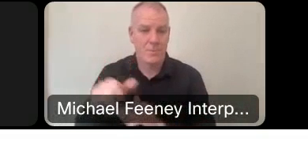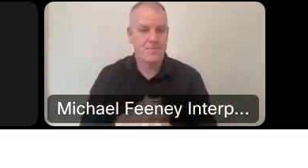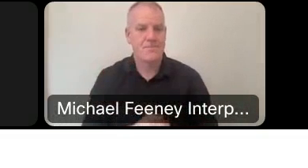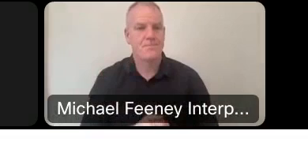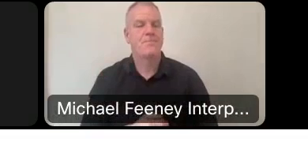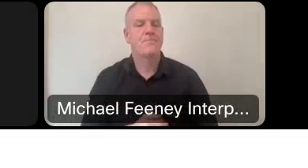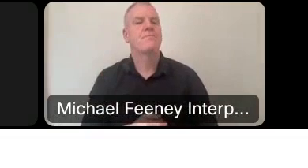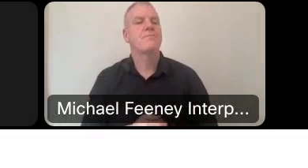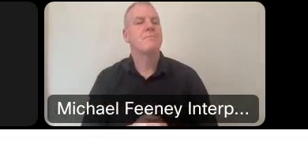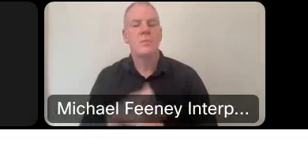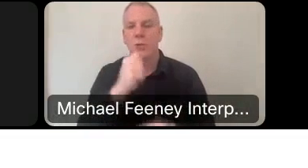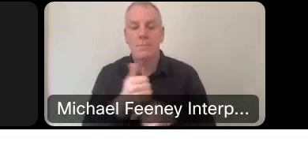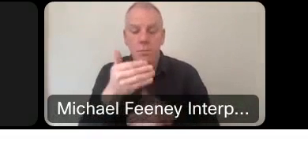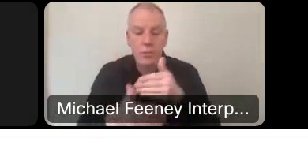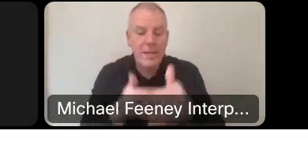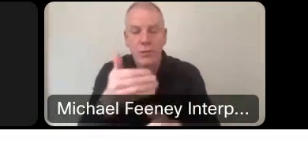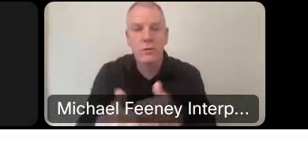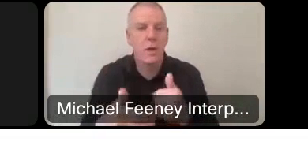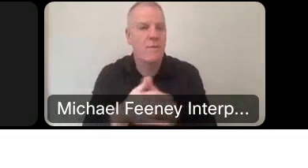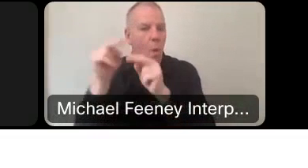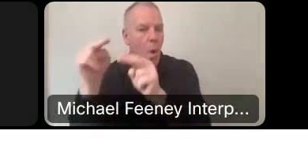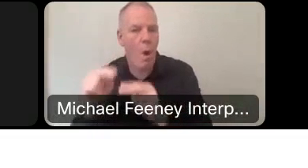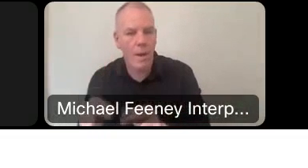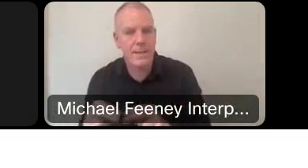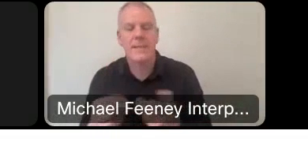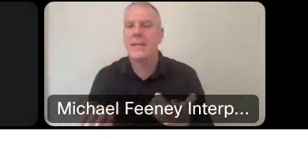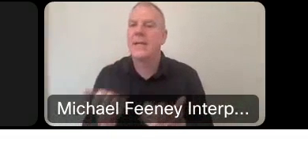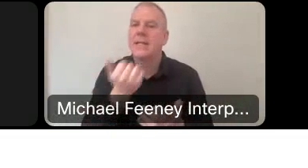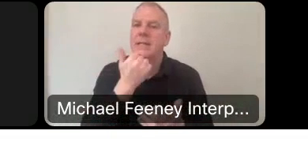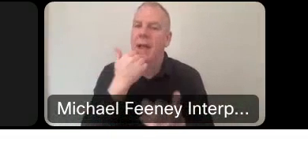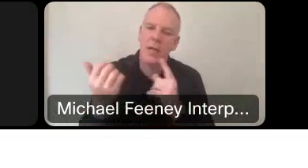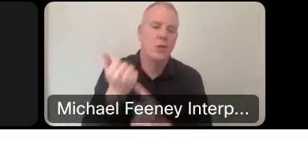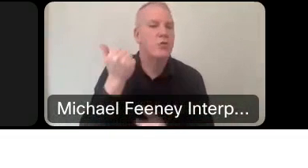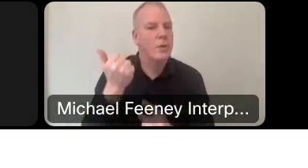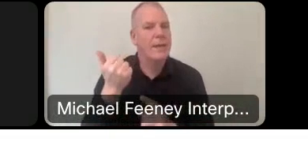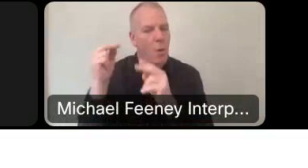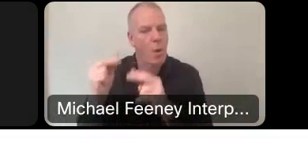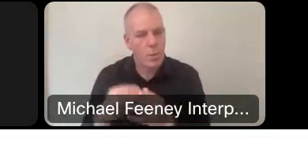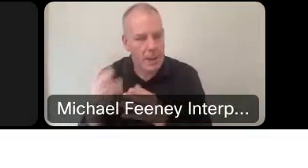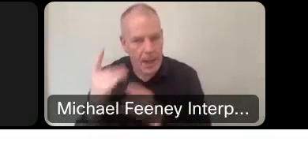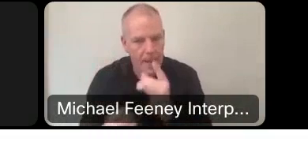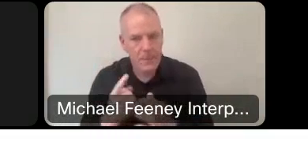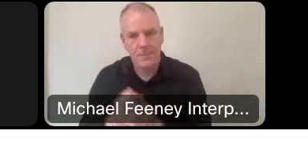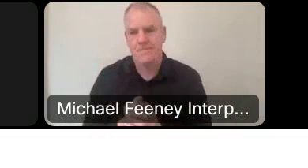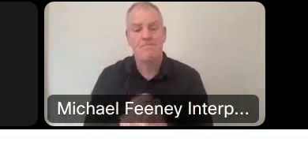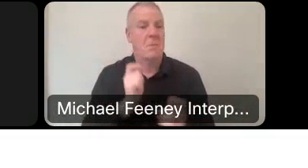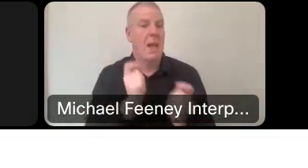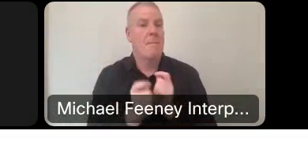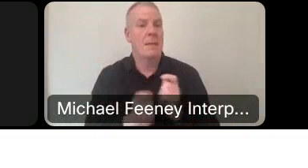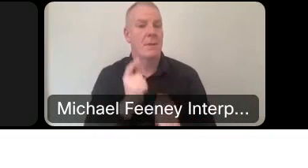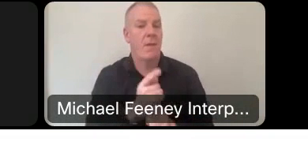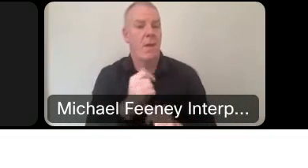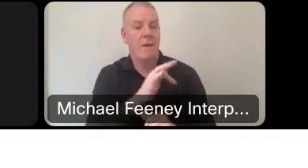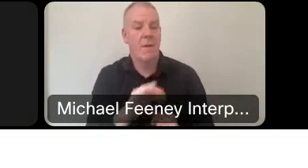touches on procedures in respect of clinical audit and the data obtained as part of clinical audits. It makes amendments to the Health Act